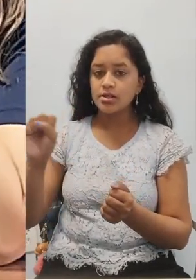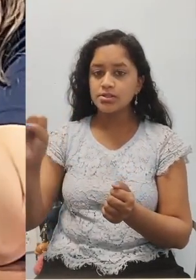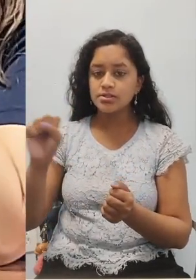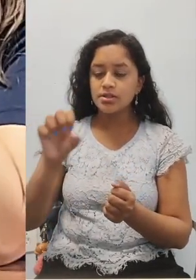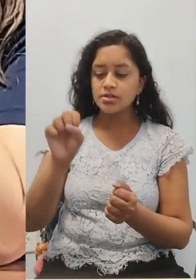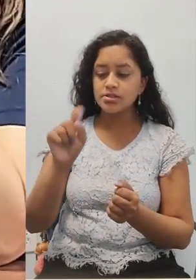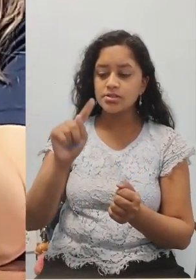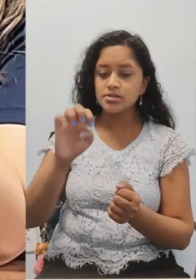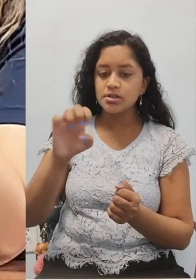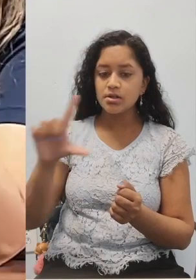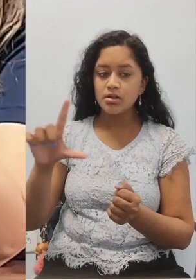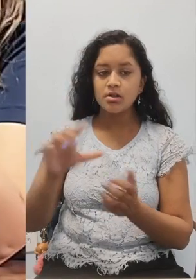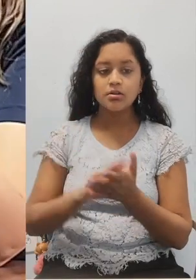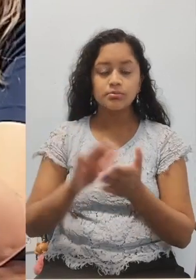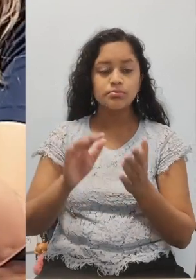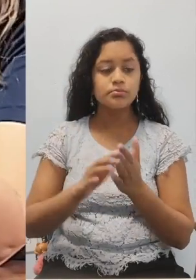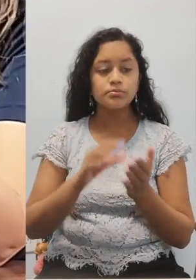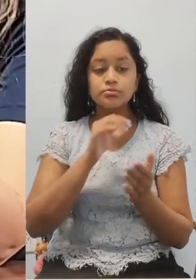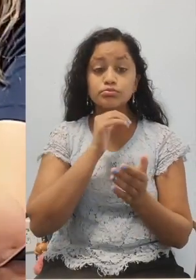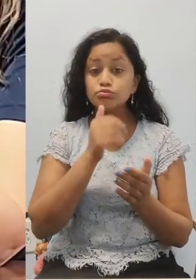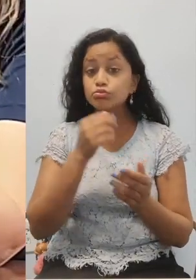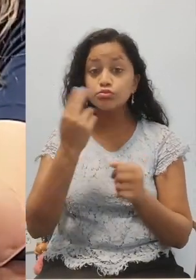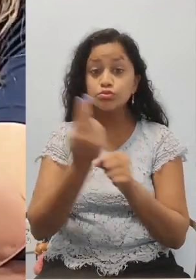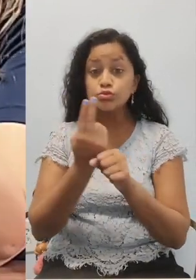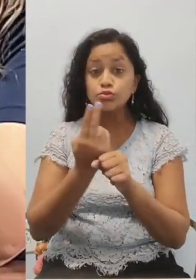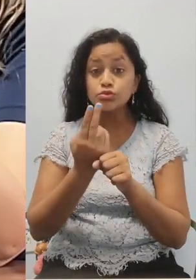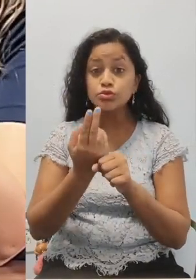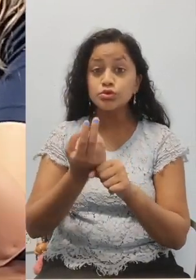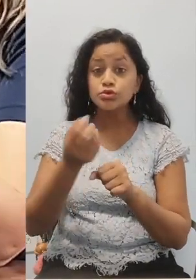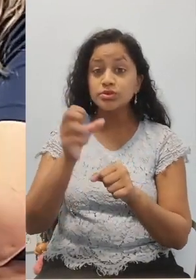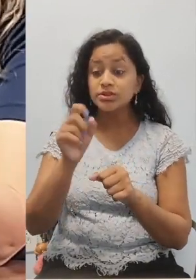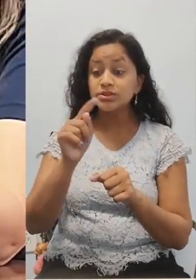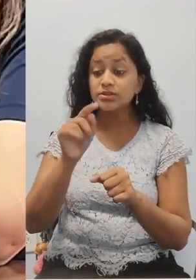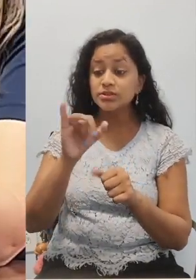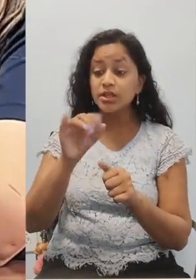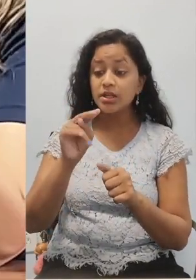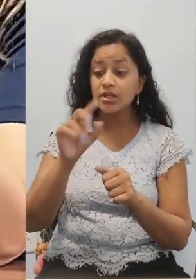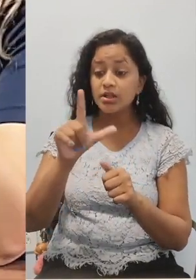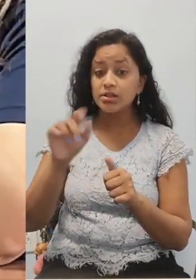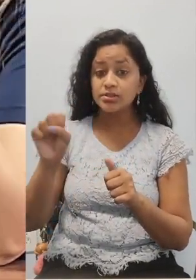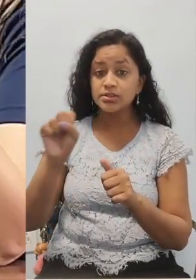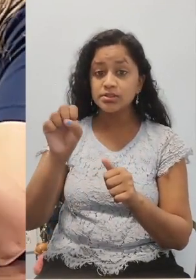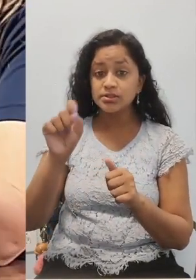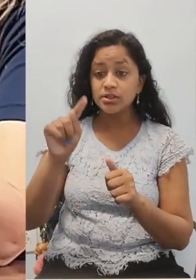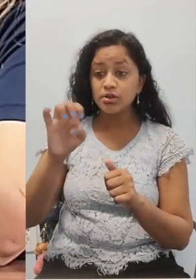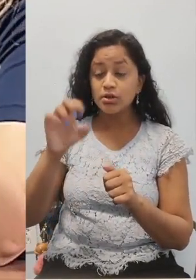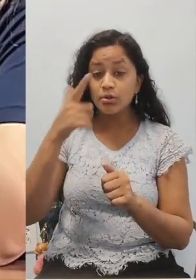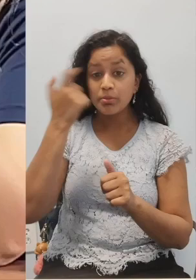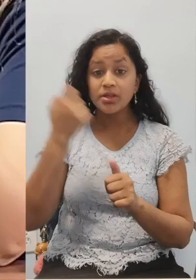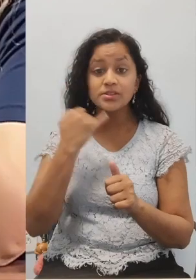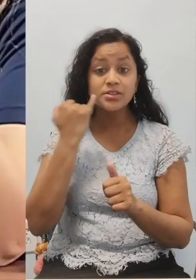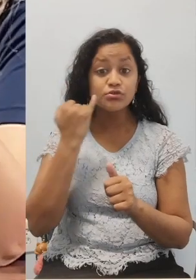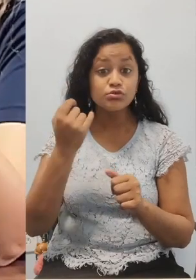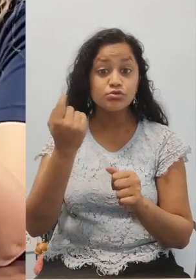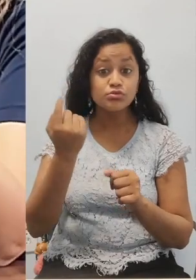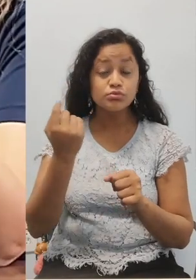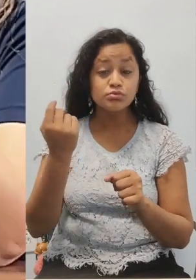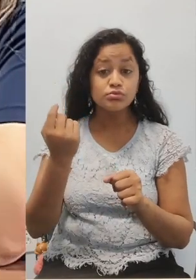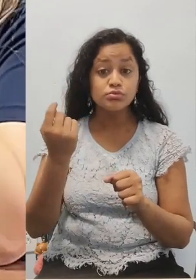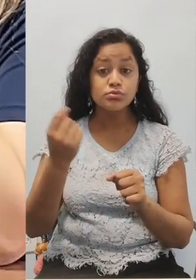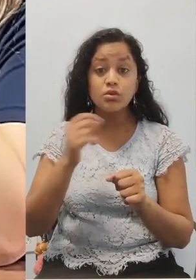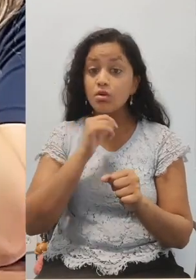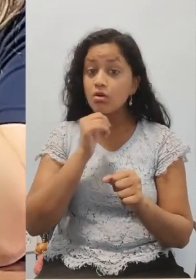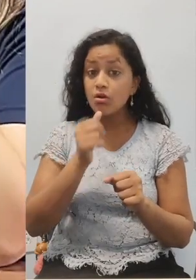and it stays in, then it will rust out relatively quickly. If you use stainless steel hooks, then it will take much longer and it affects the shark much